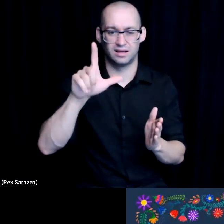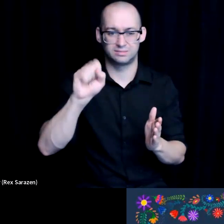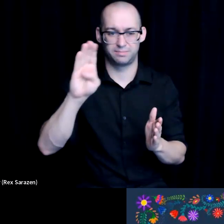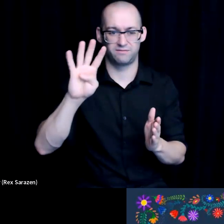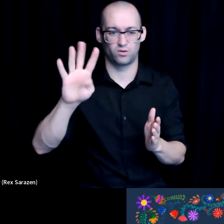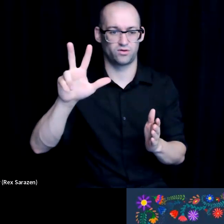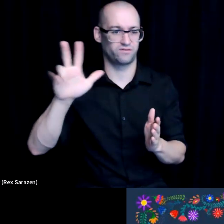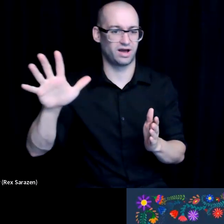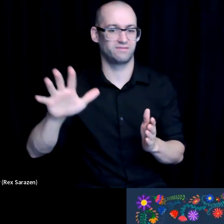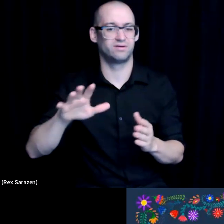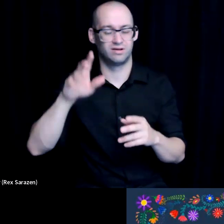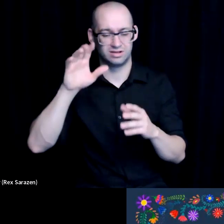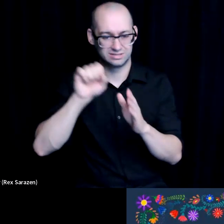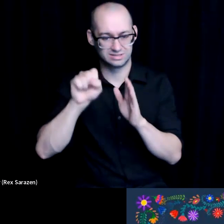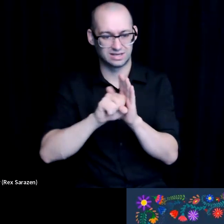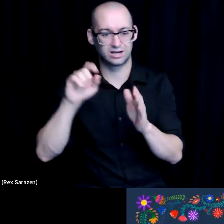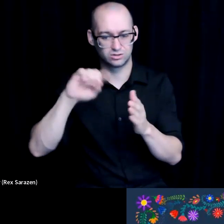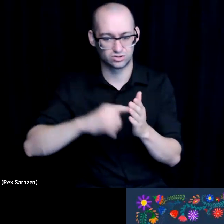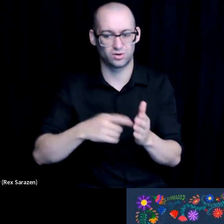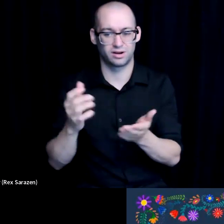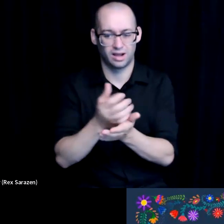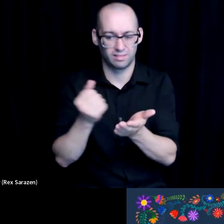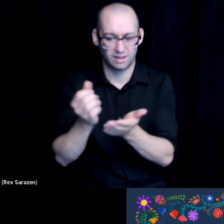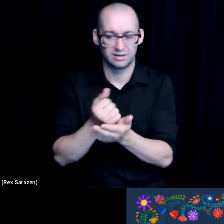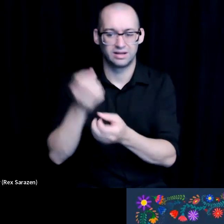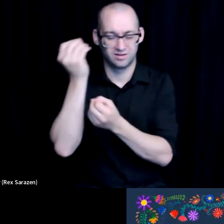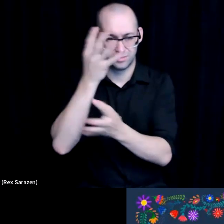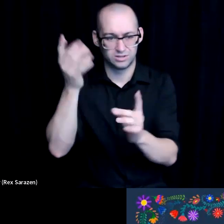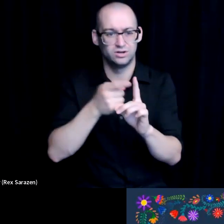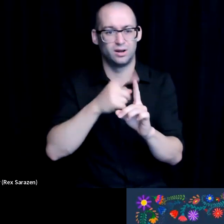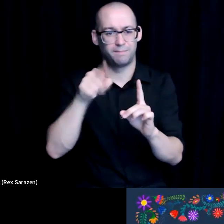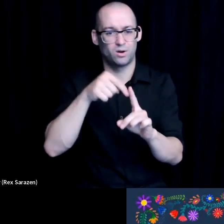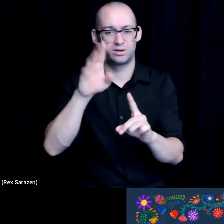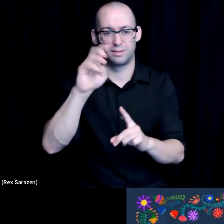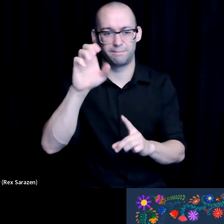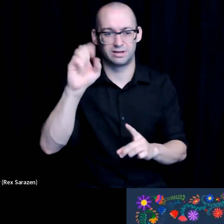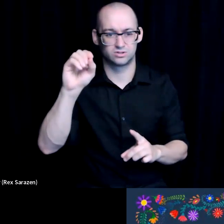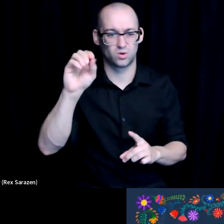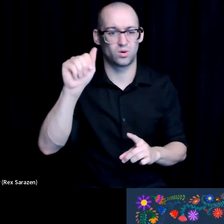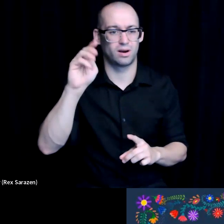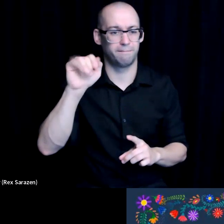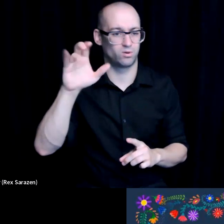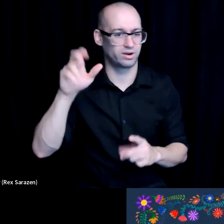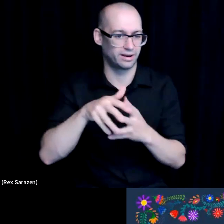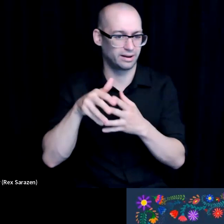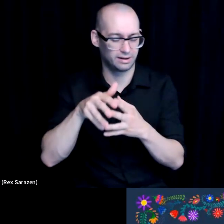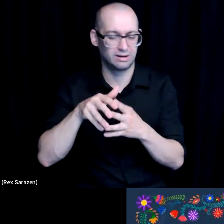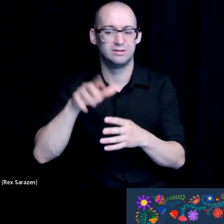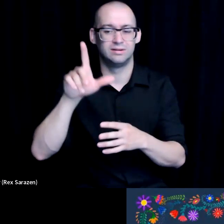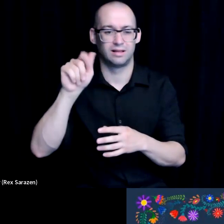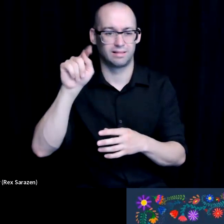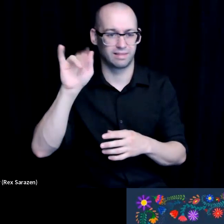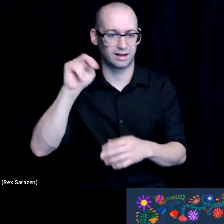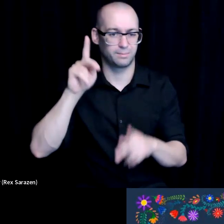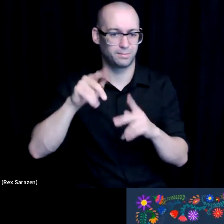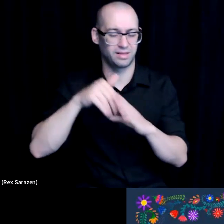collecting and disaggregating data for Latinx and Indigenous Mesoamericans in California, which is really exciting. So definitely we can share